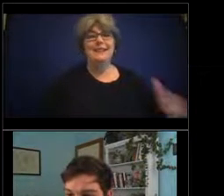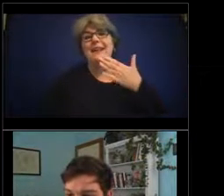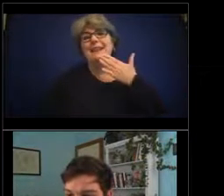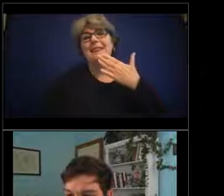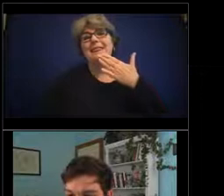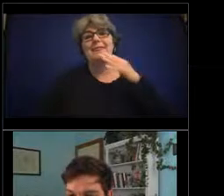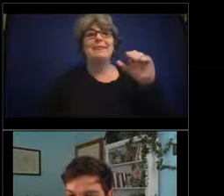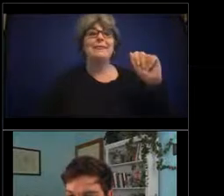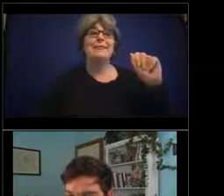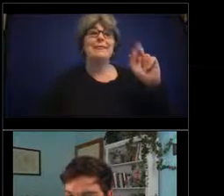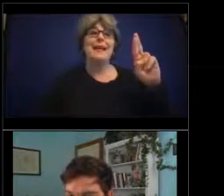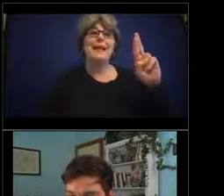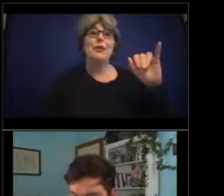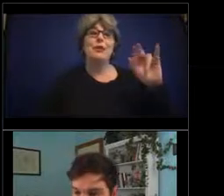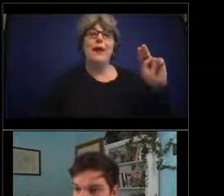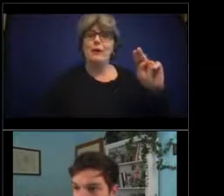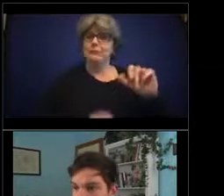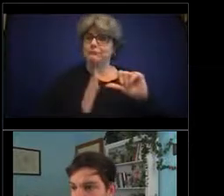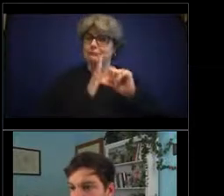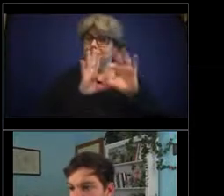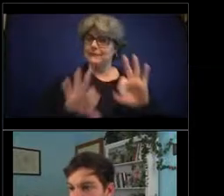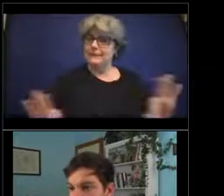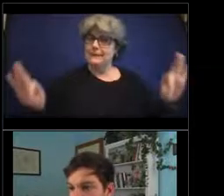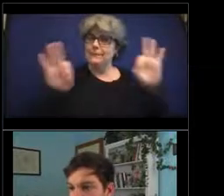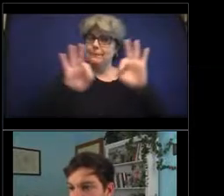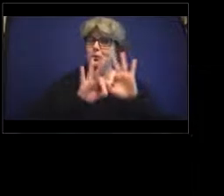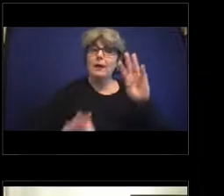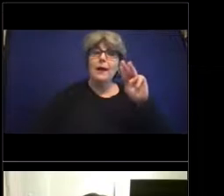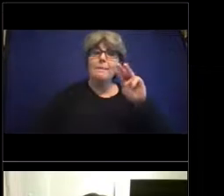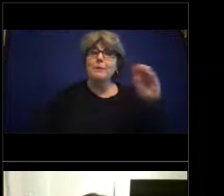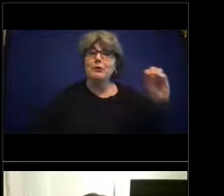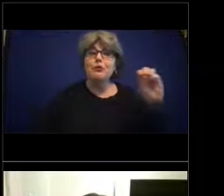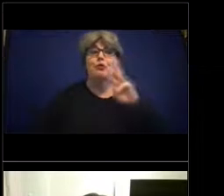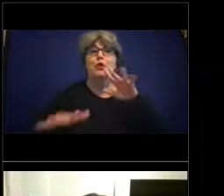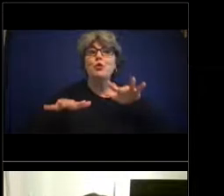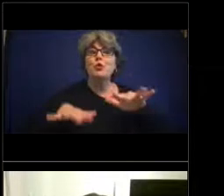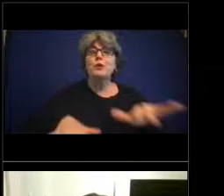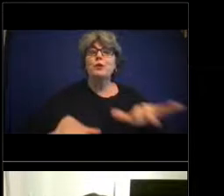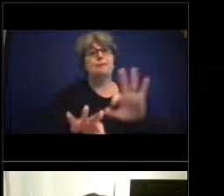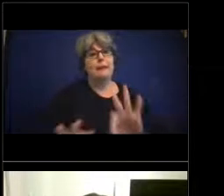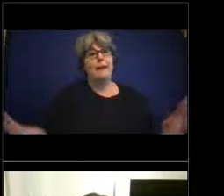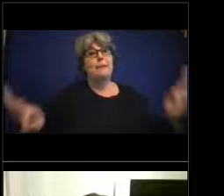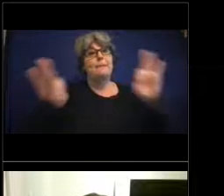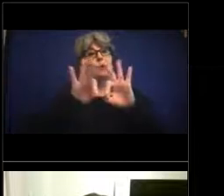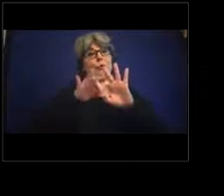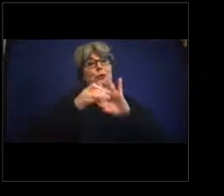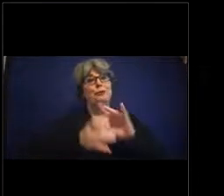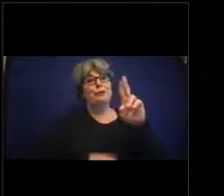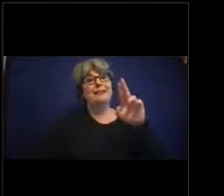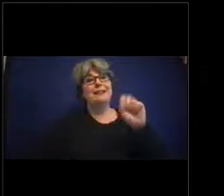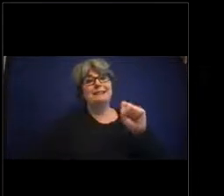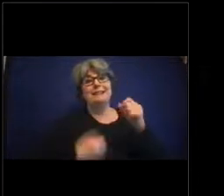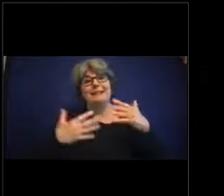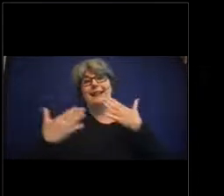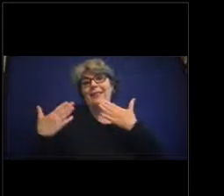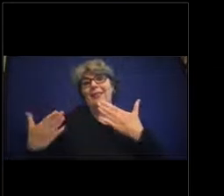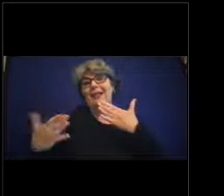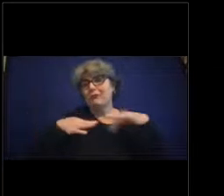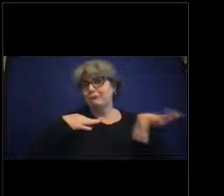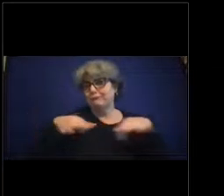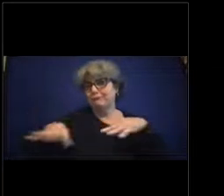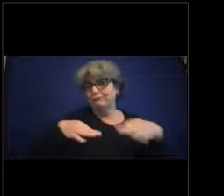Aaron. And yeah, I can't stress enough how important the Missouri River is to the United States in a variety of ways. So thanks for that